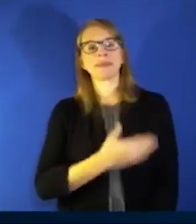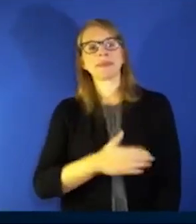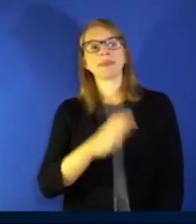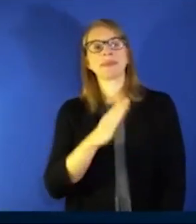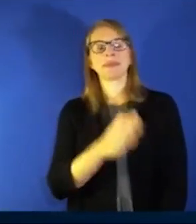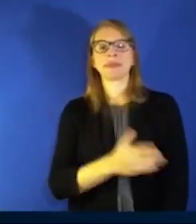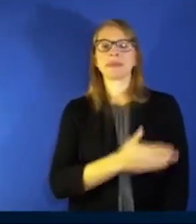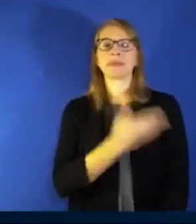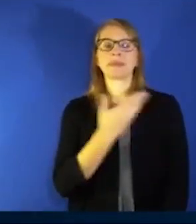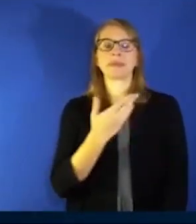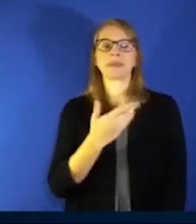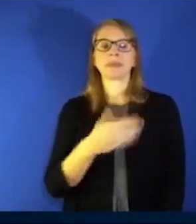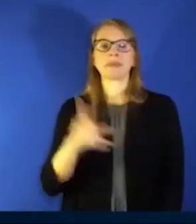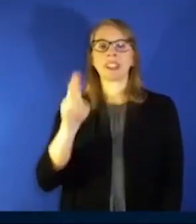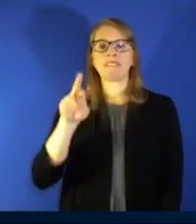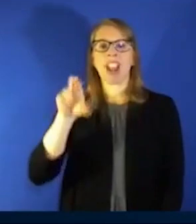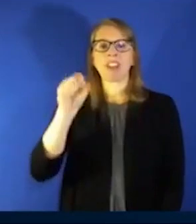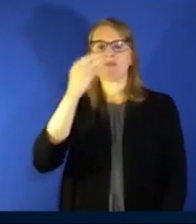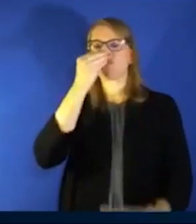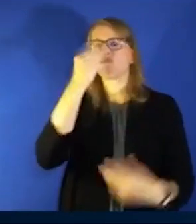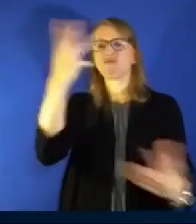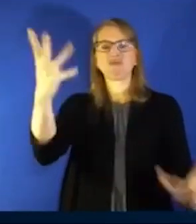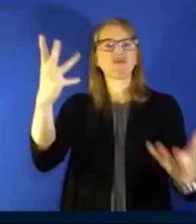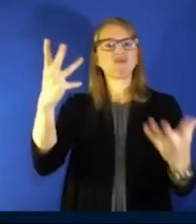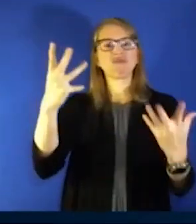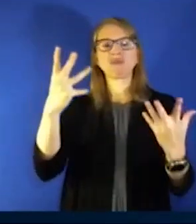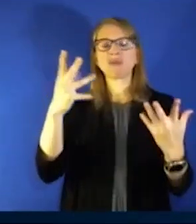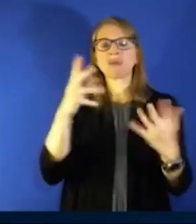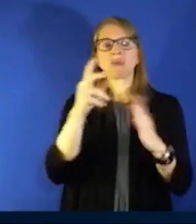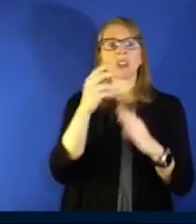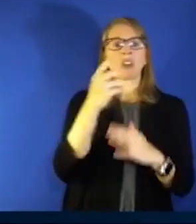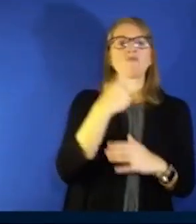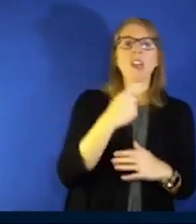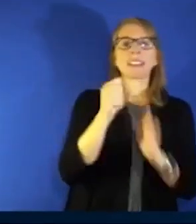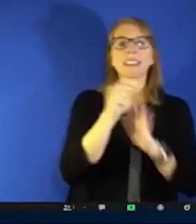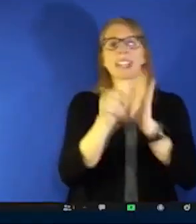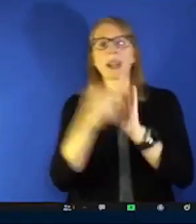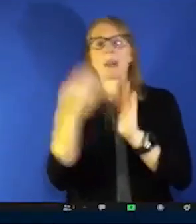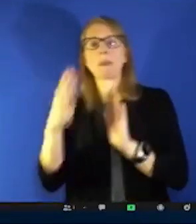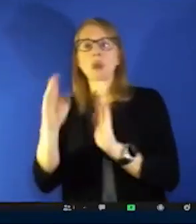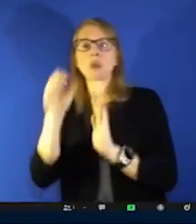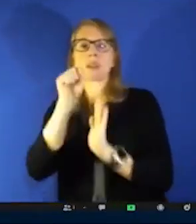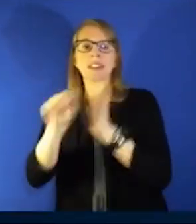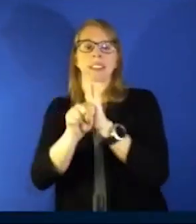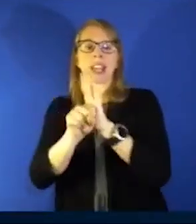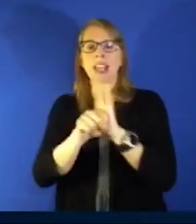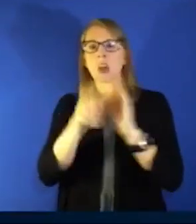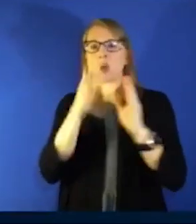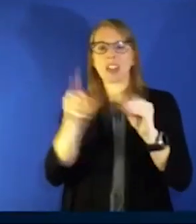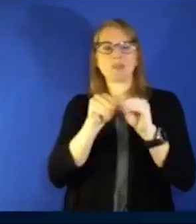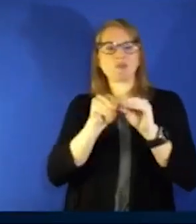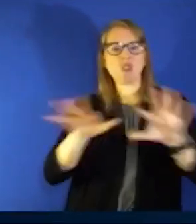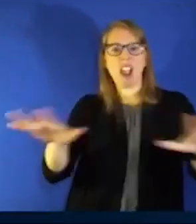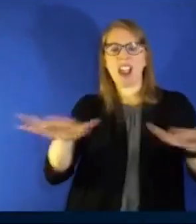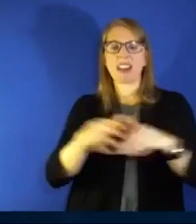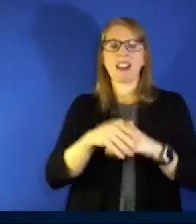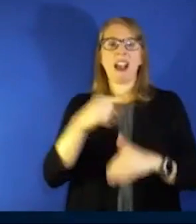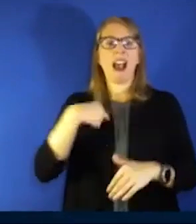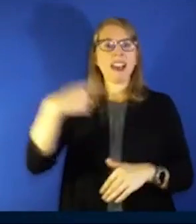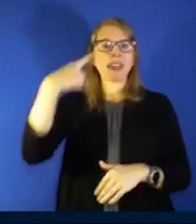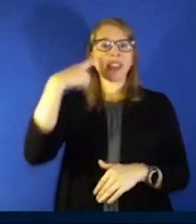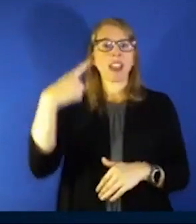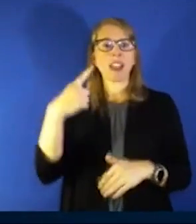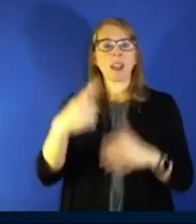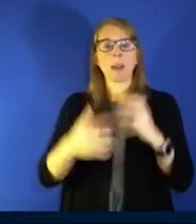Virus doesn't care what border you have. It doesn't care if you're a red state, blue state, Missouri, Kansas. It's going to spread, and I think that the most